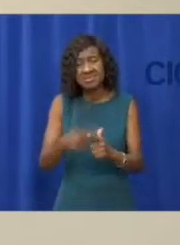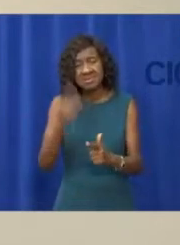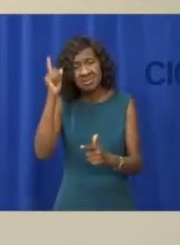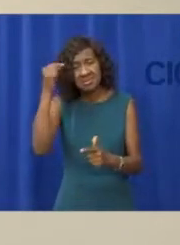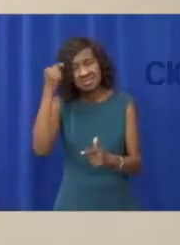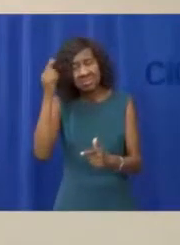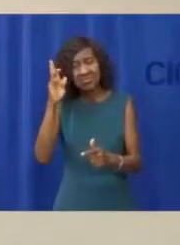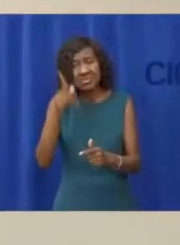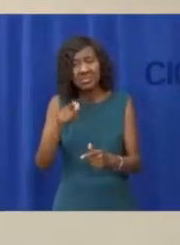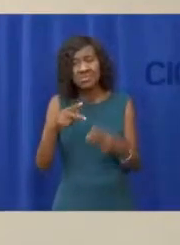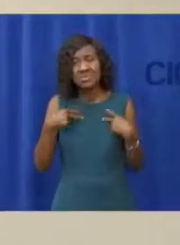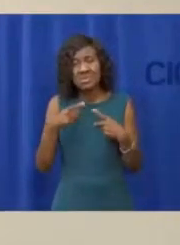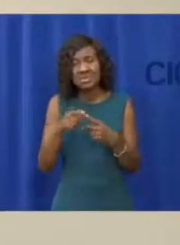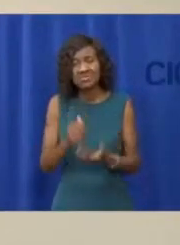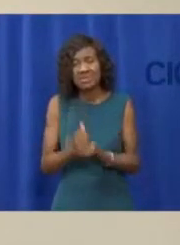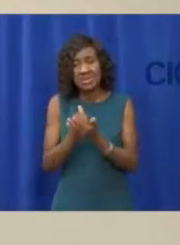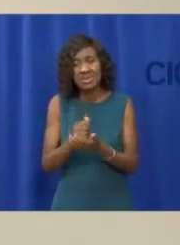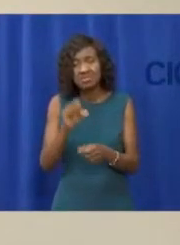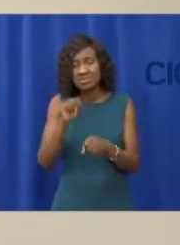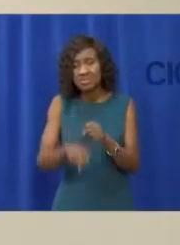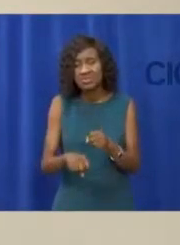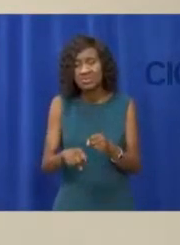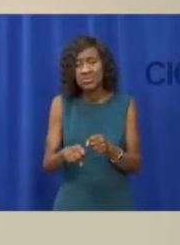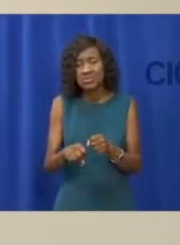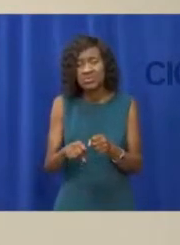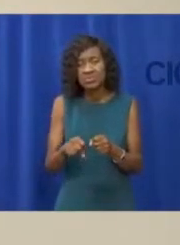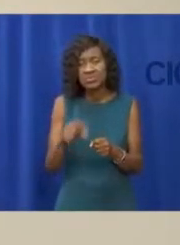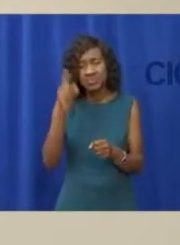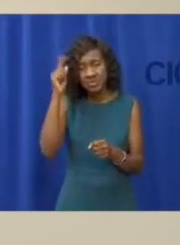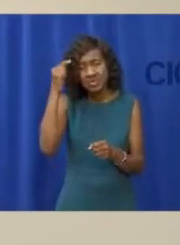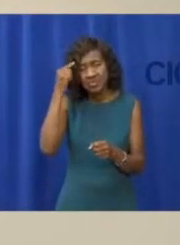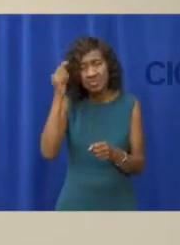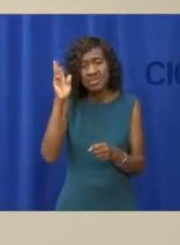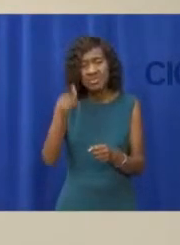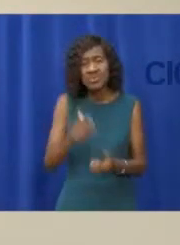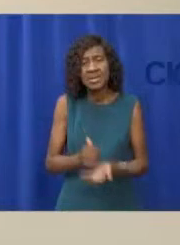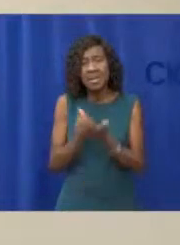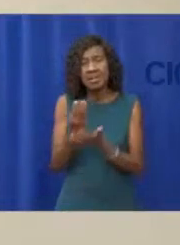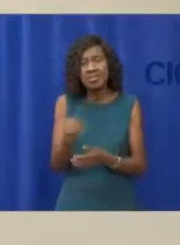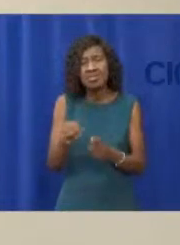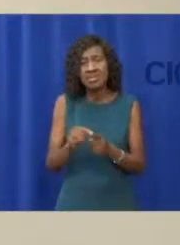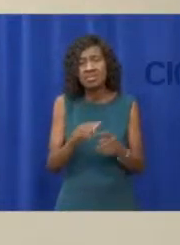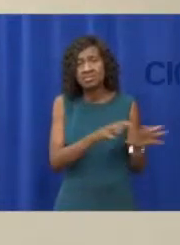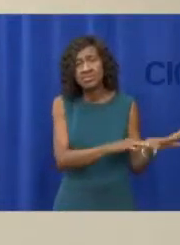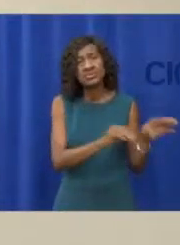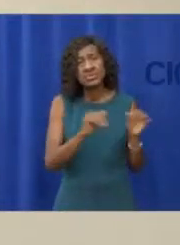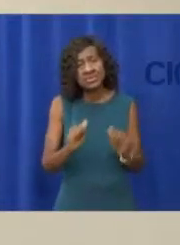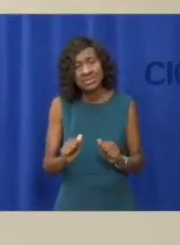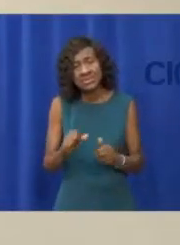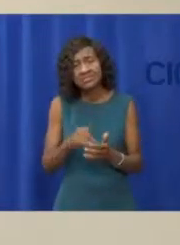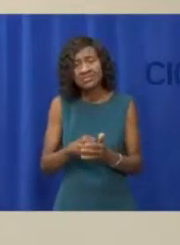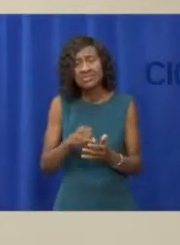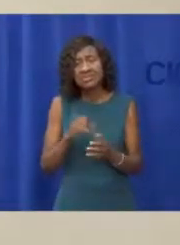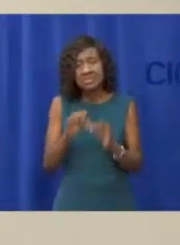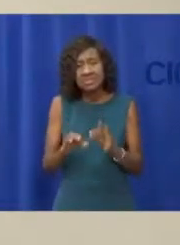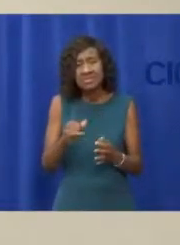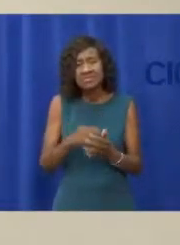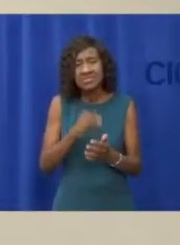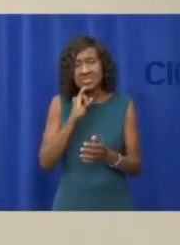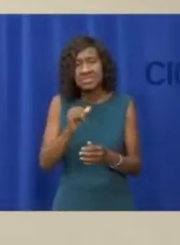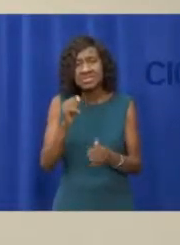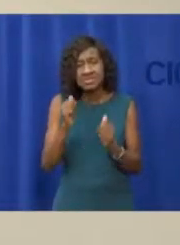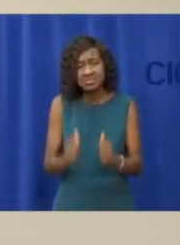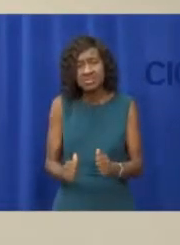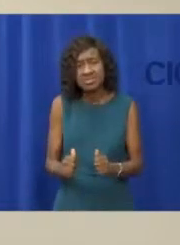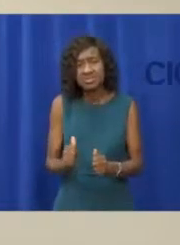that is possible, such means as we can to help them leave, if it is possible. Subject always to the